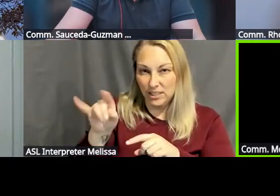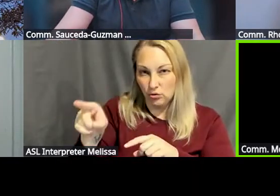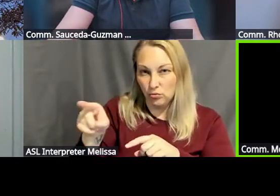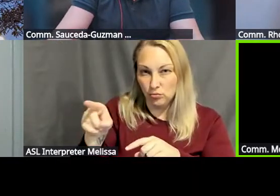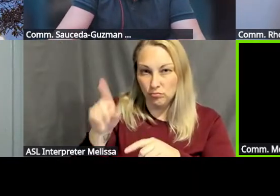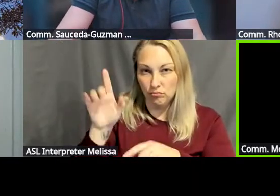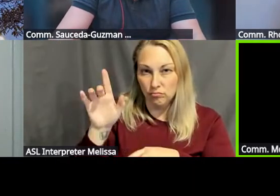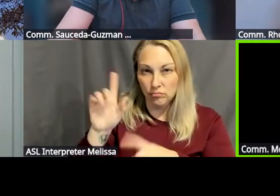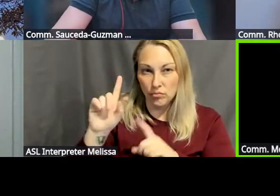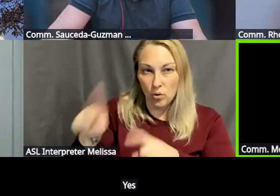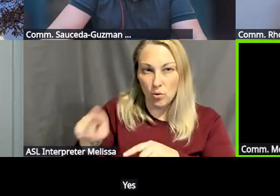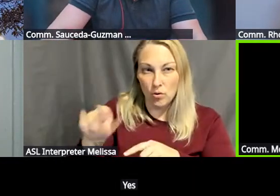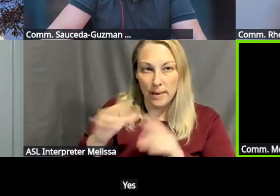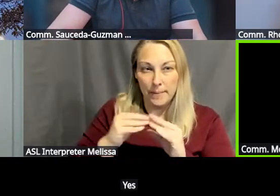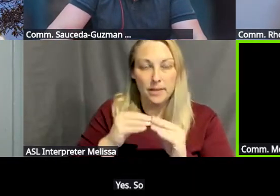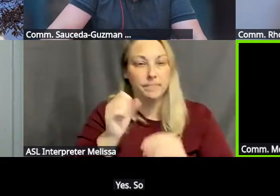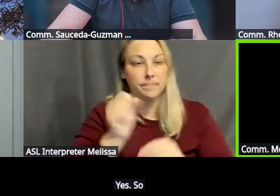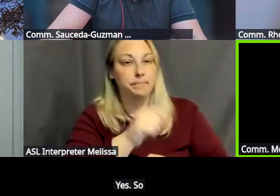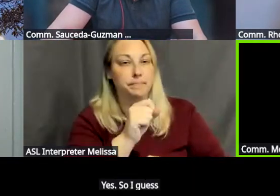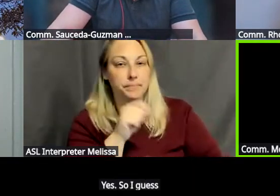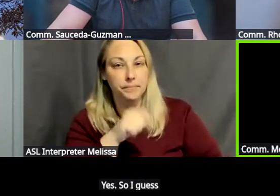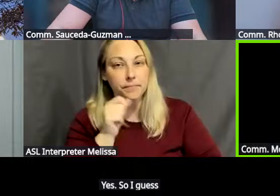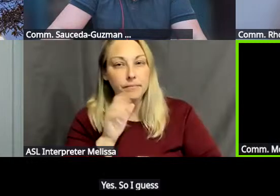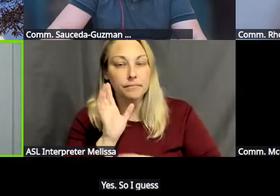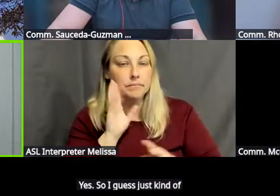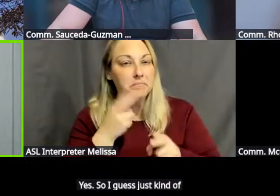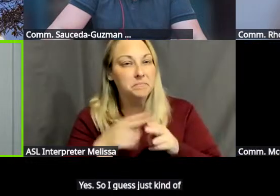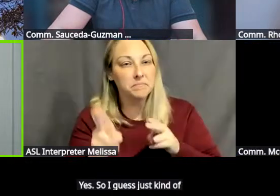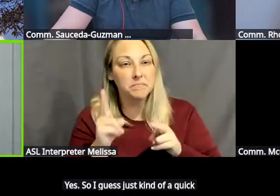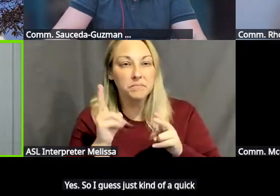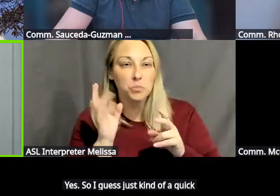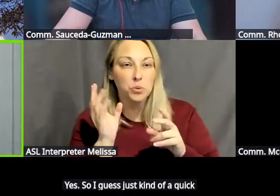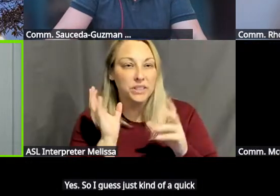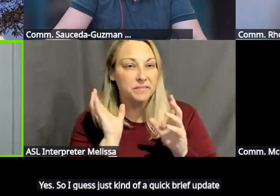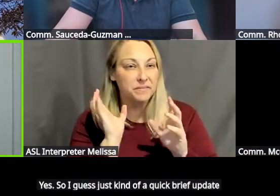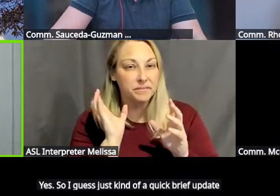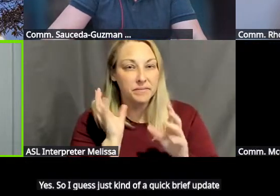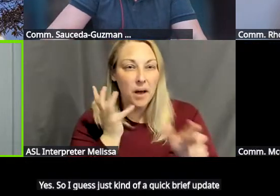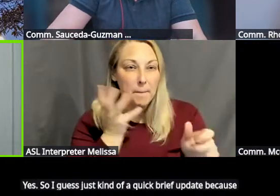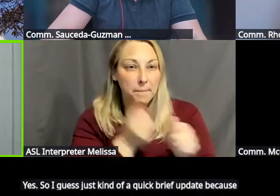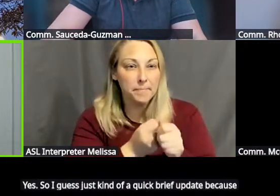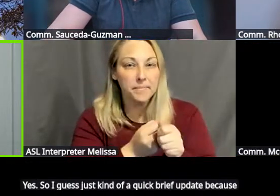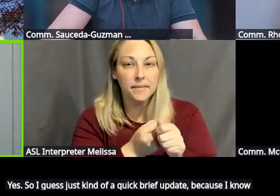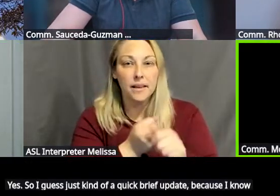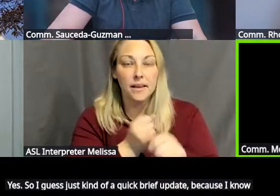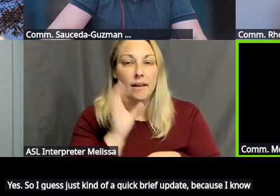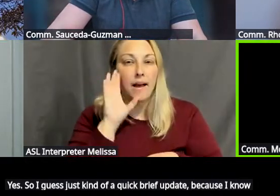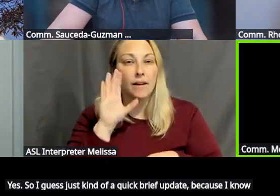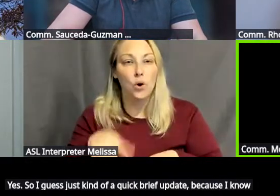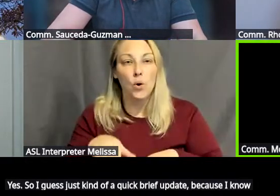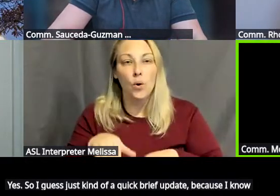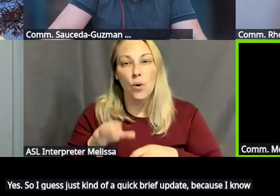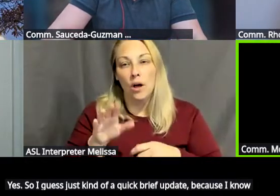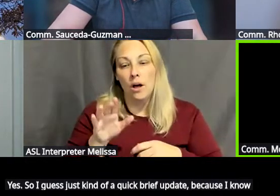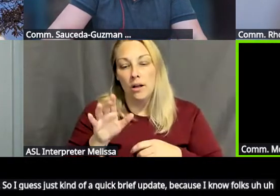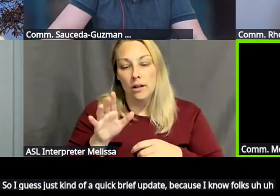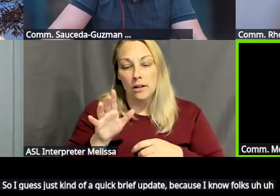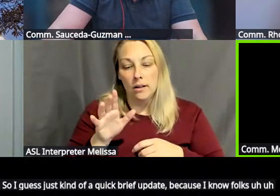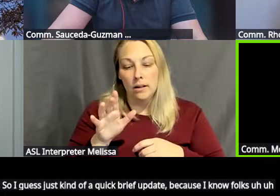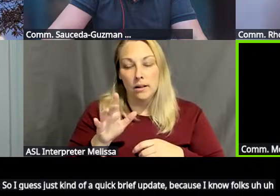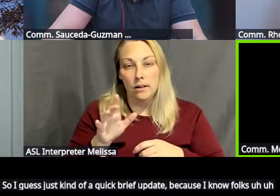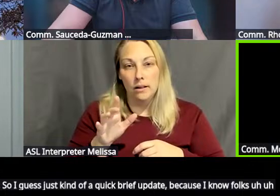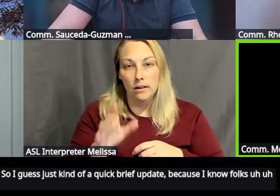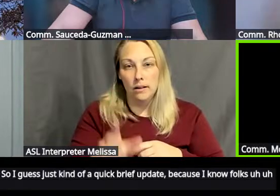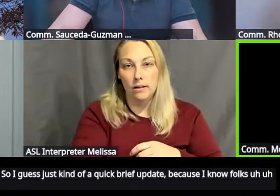Yes. So I guess just kind of a quick brief update, because I know folks, we haven't had a